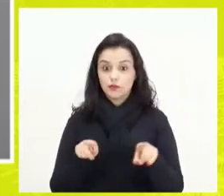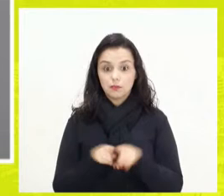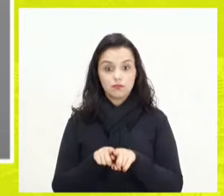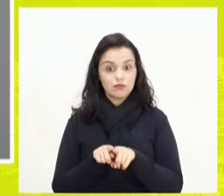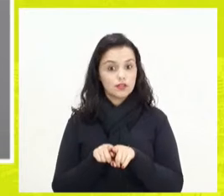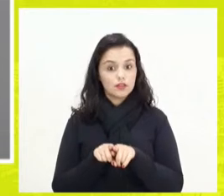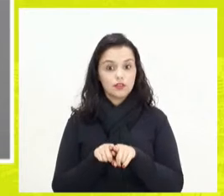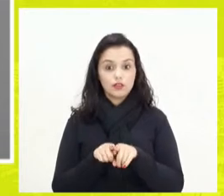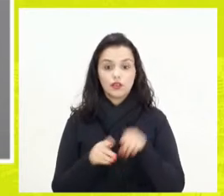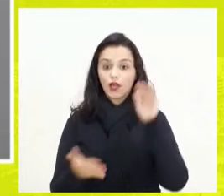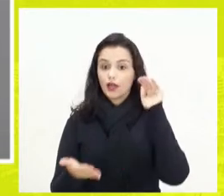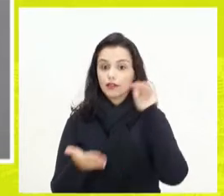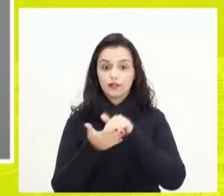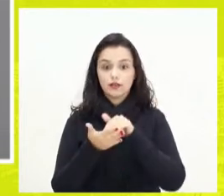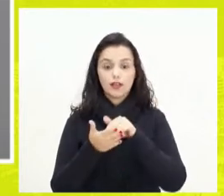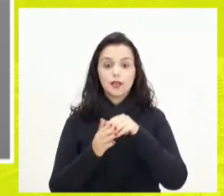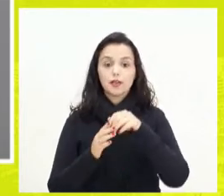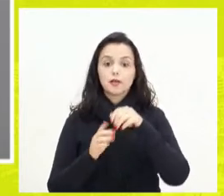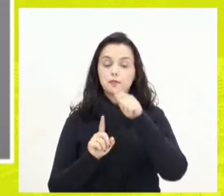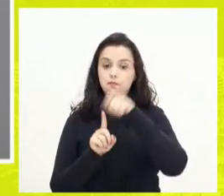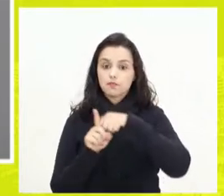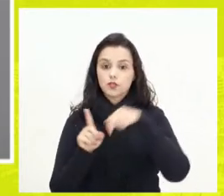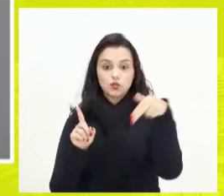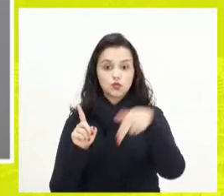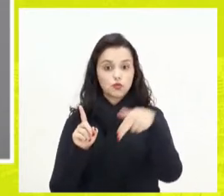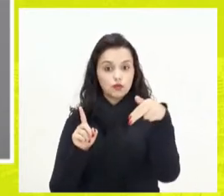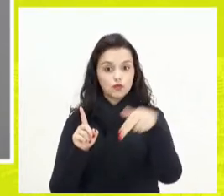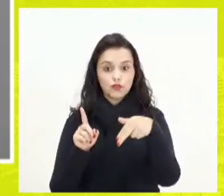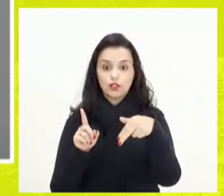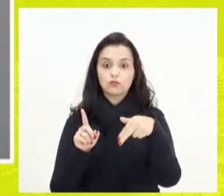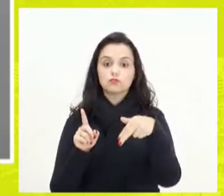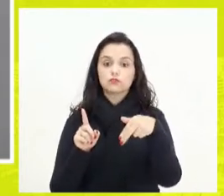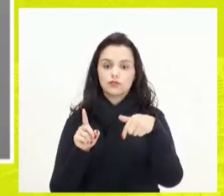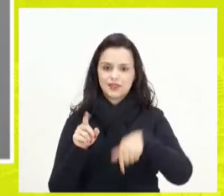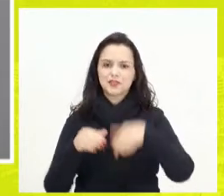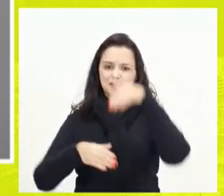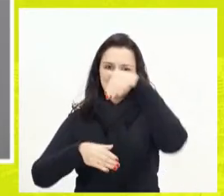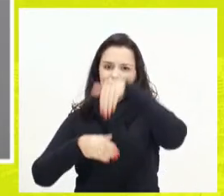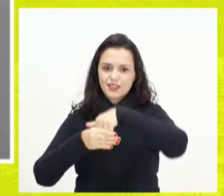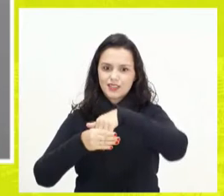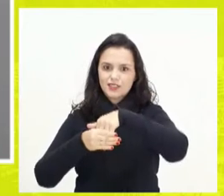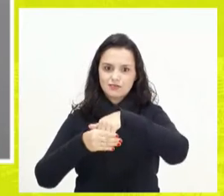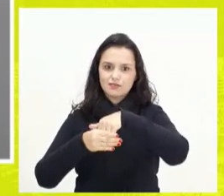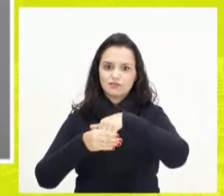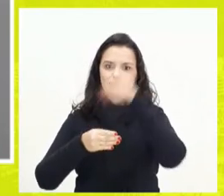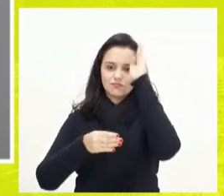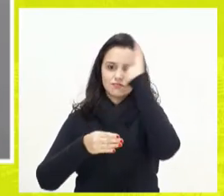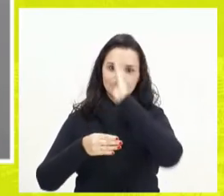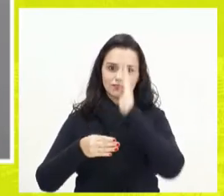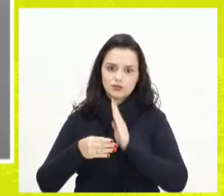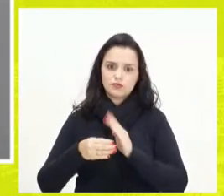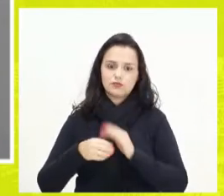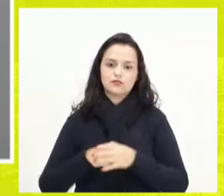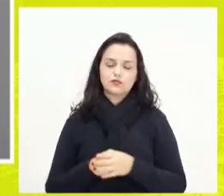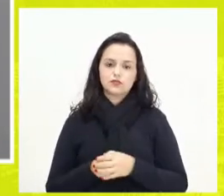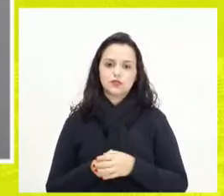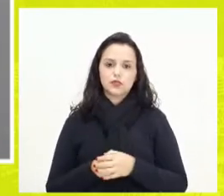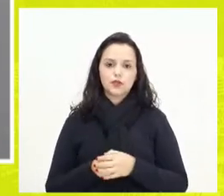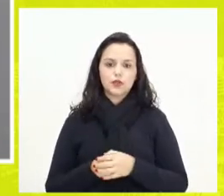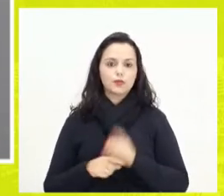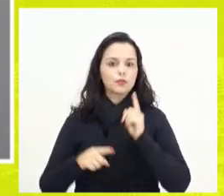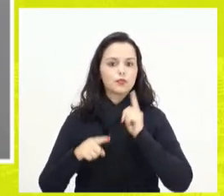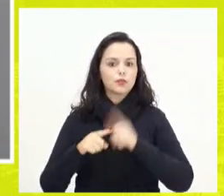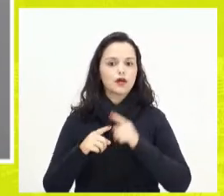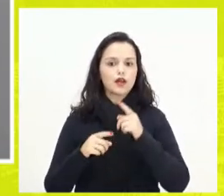am scared i assume because i'm going to be fearful up to the beginning of